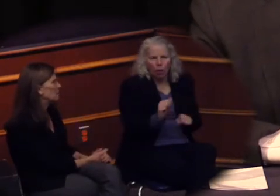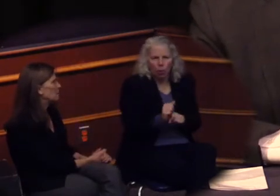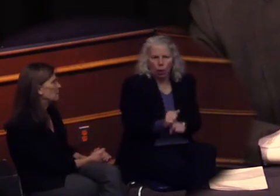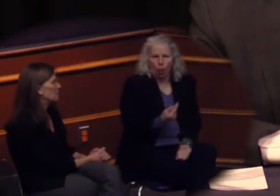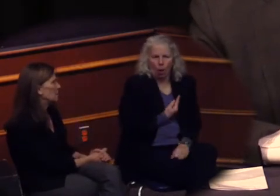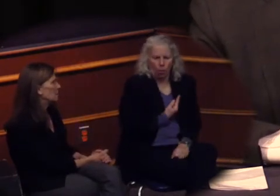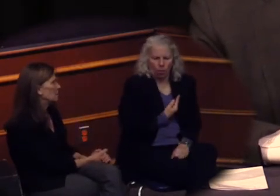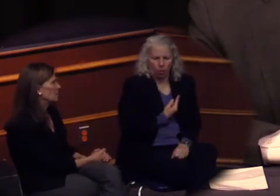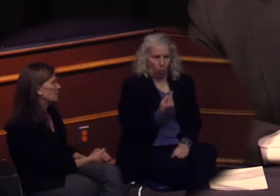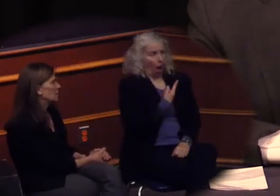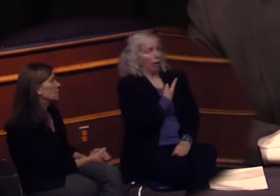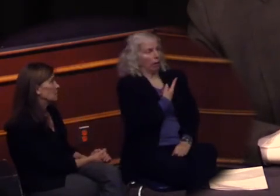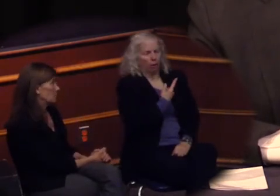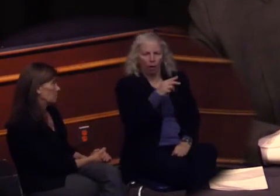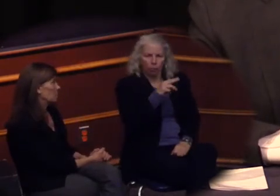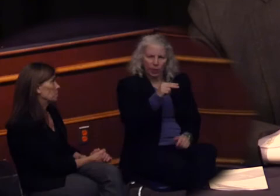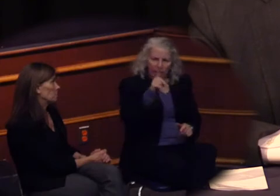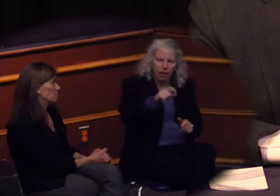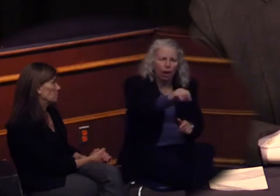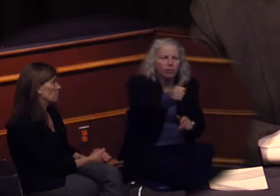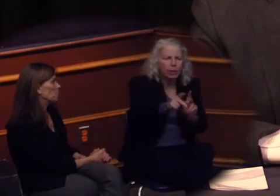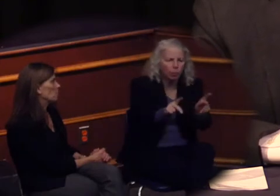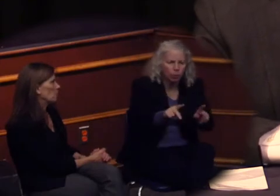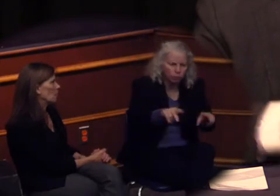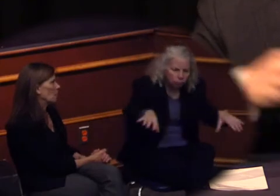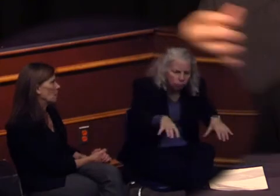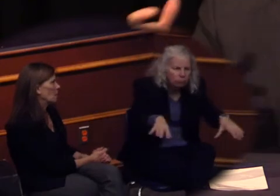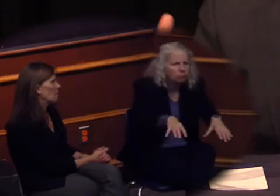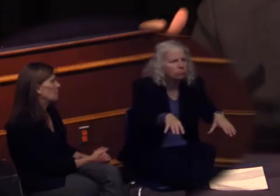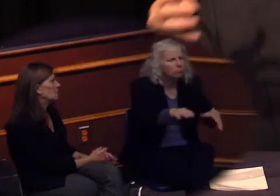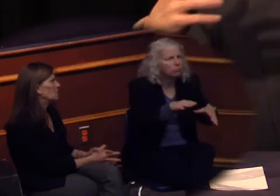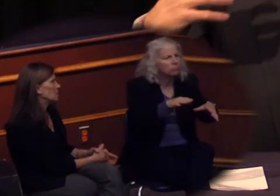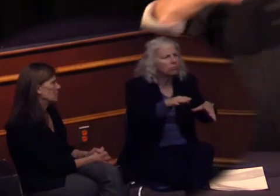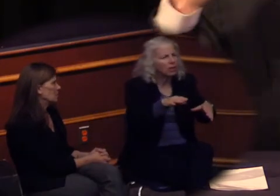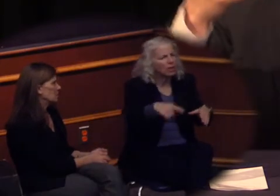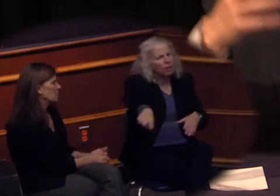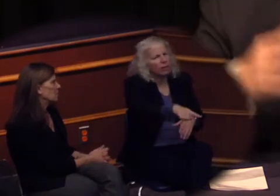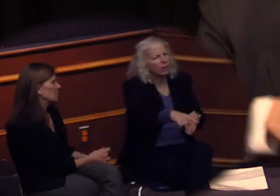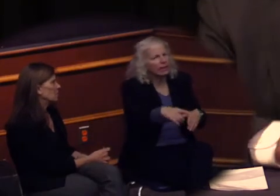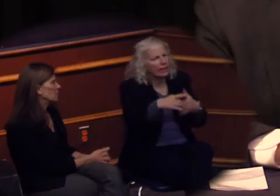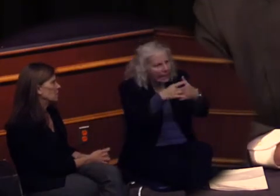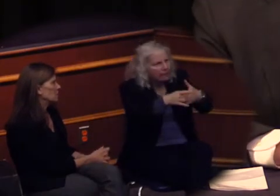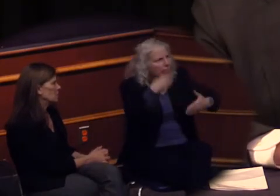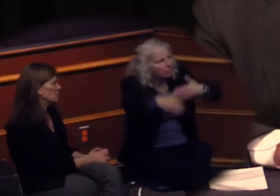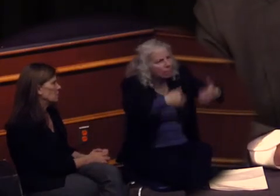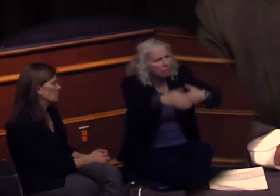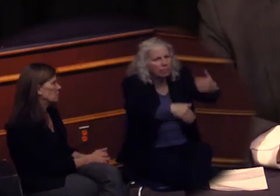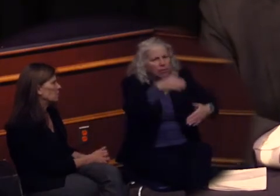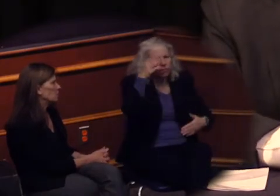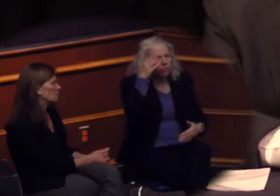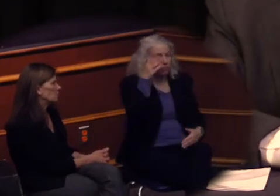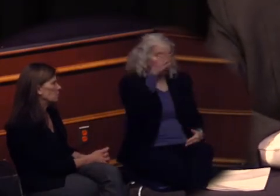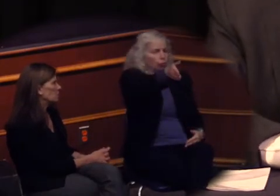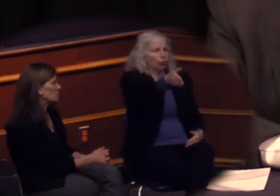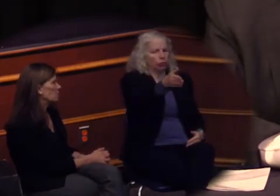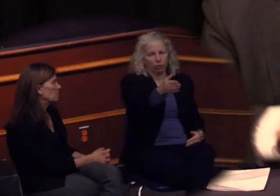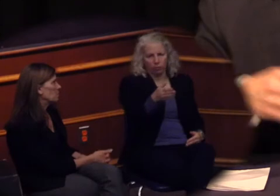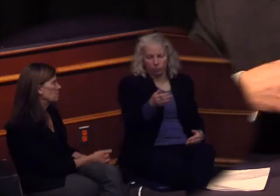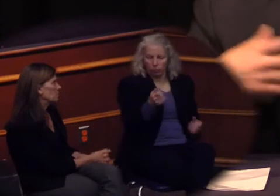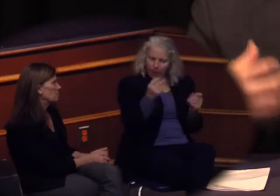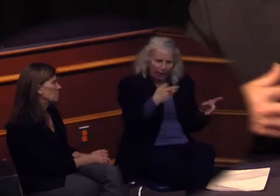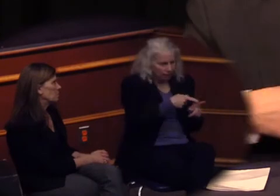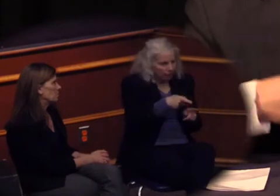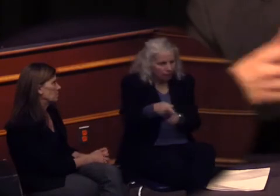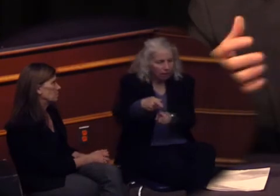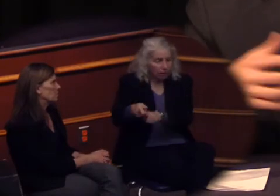need great people, other leaders in government who are going to manage moving us forward in a lot of these areas. One of